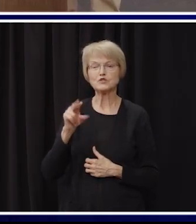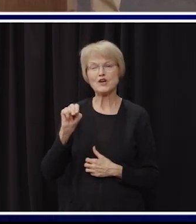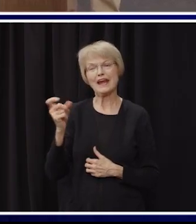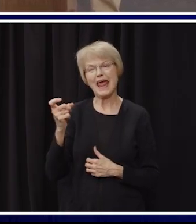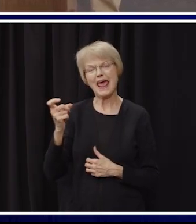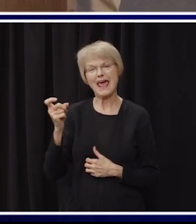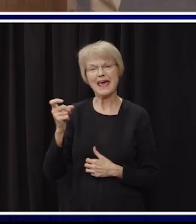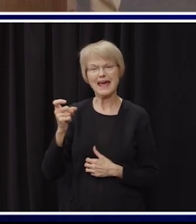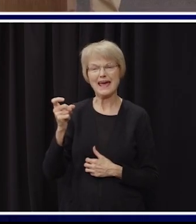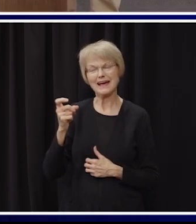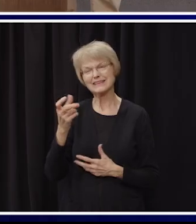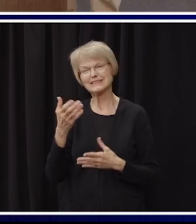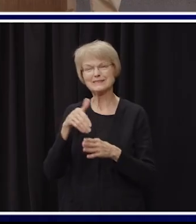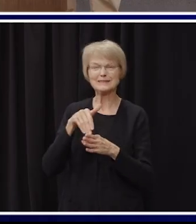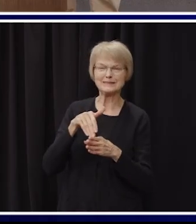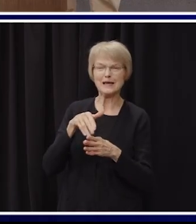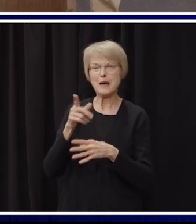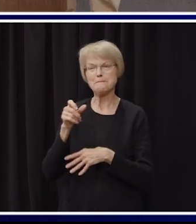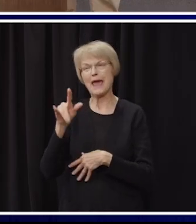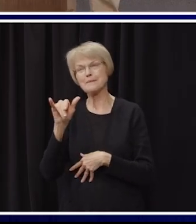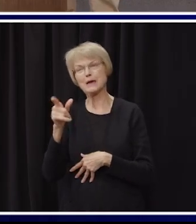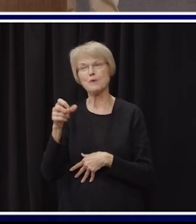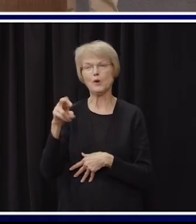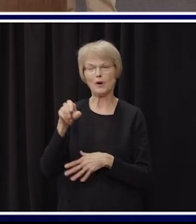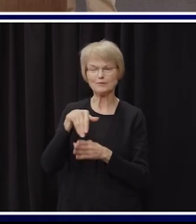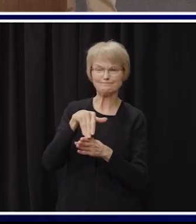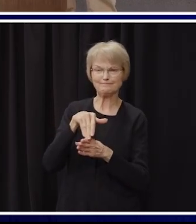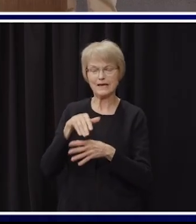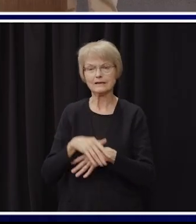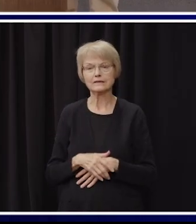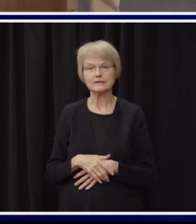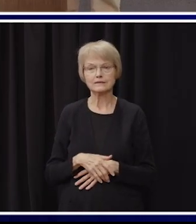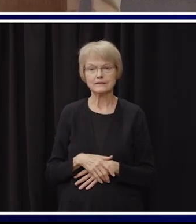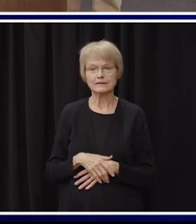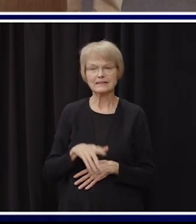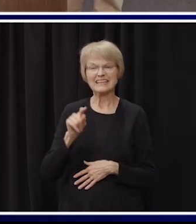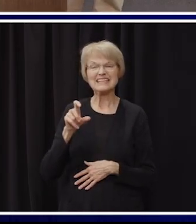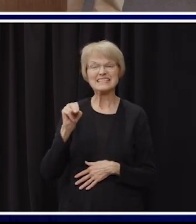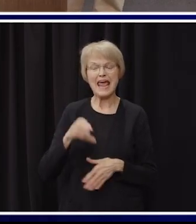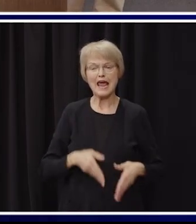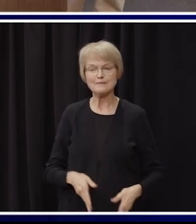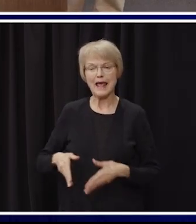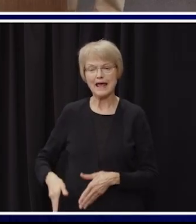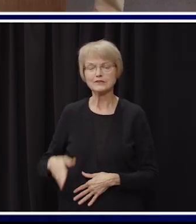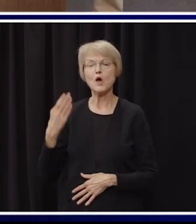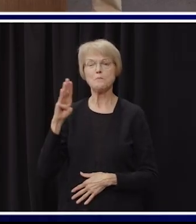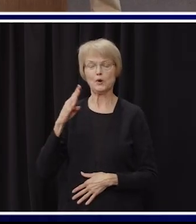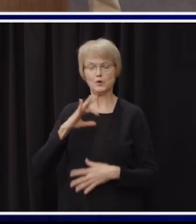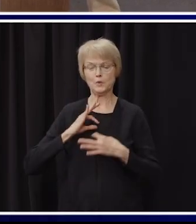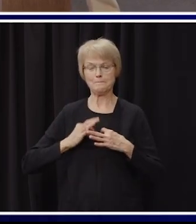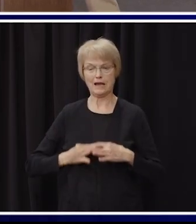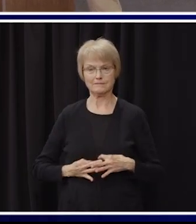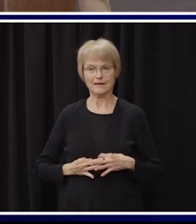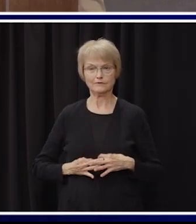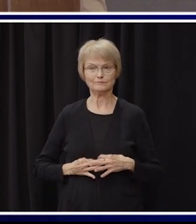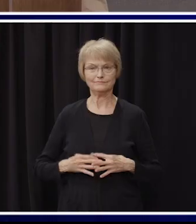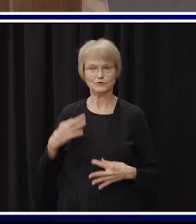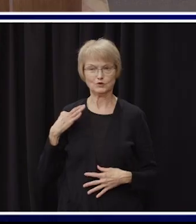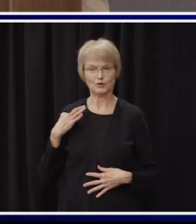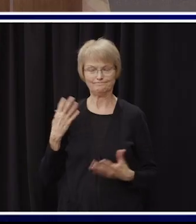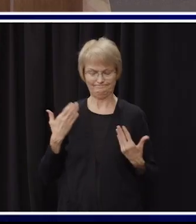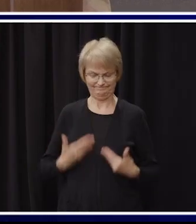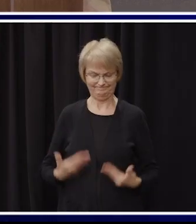probably borderline baby boomer, and I am wearing tan pants and a blue button-down shirt.